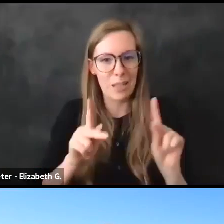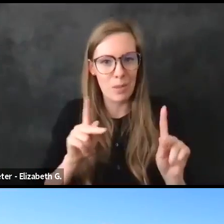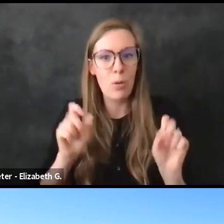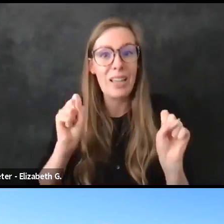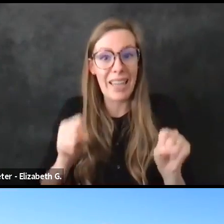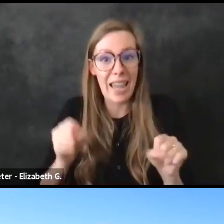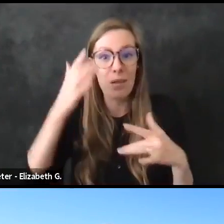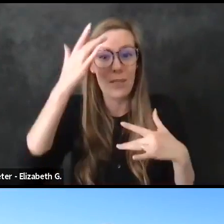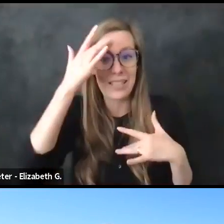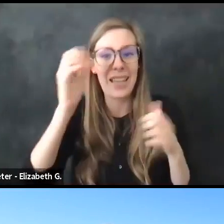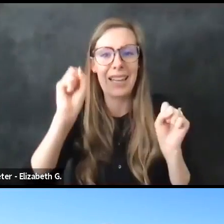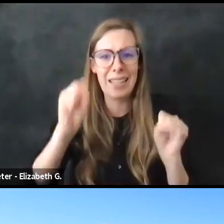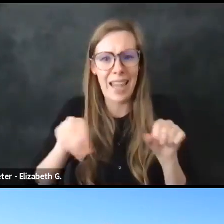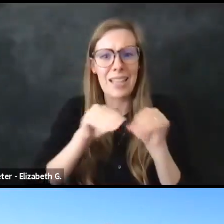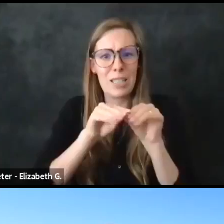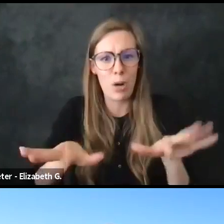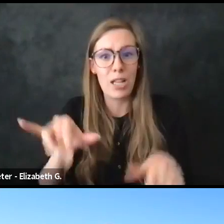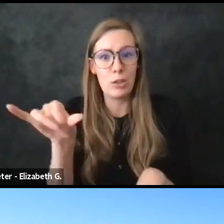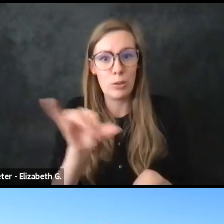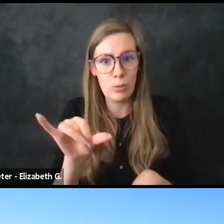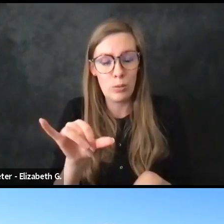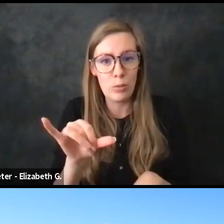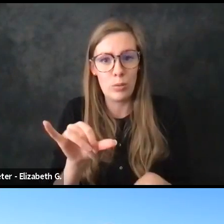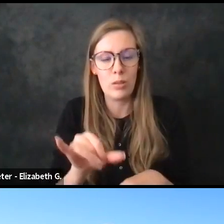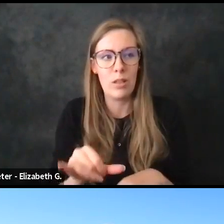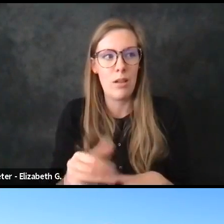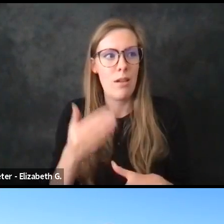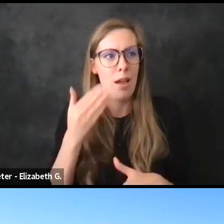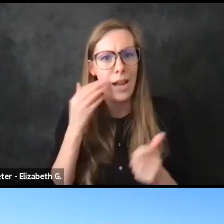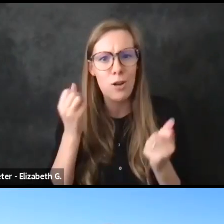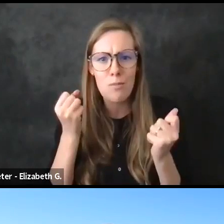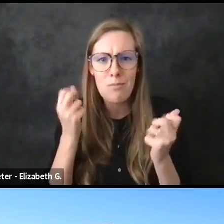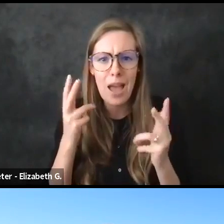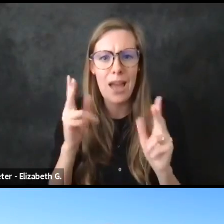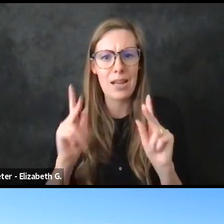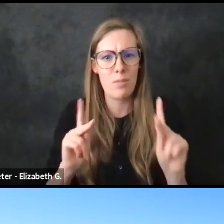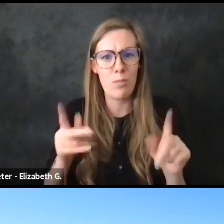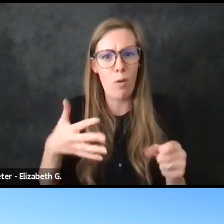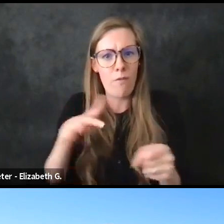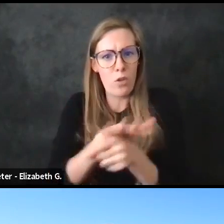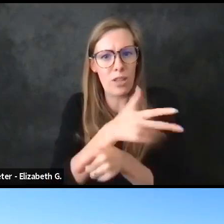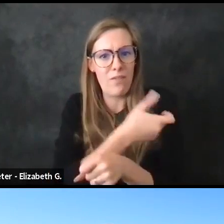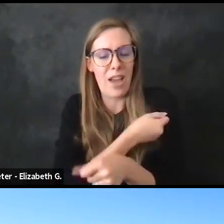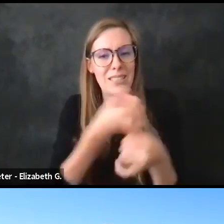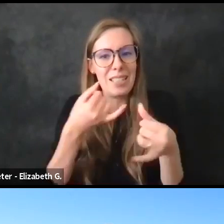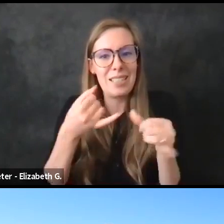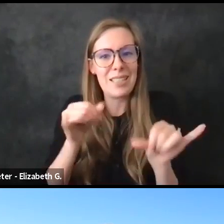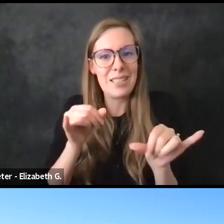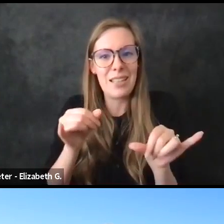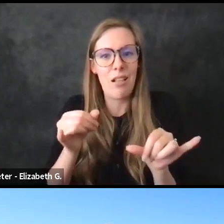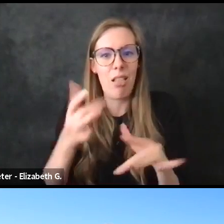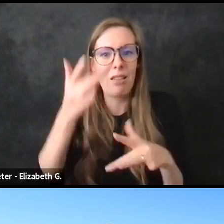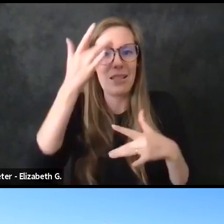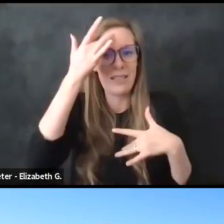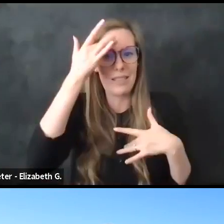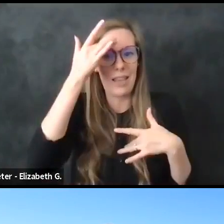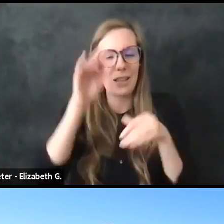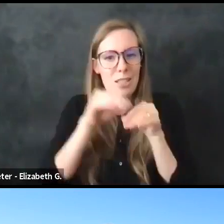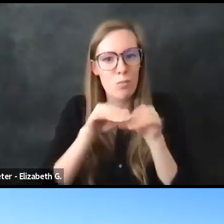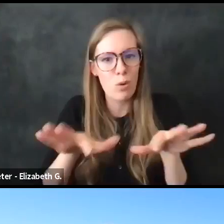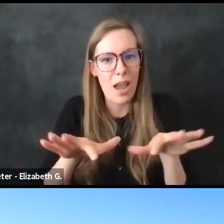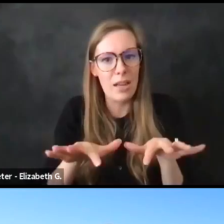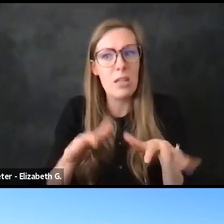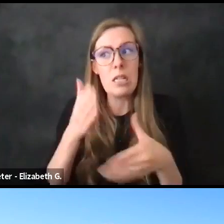and transmit it as well. She says, I know several people who were fully vaccinated and still caught it. A few even went